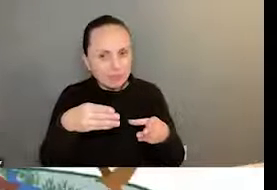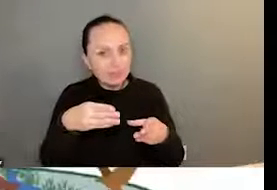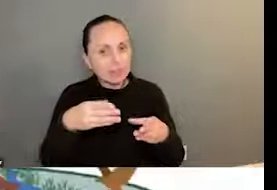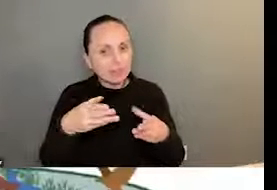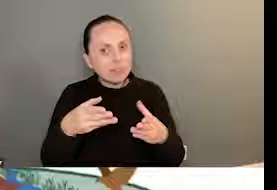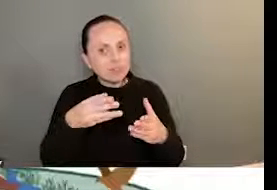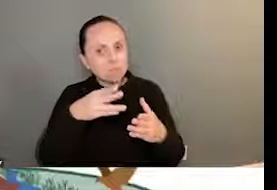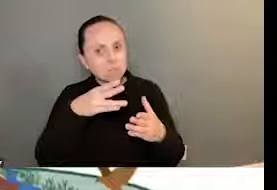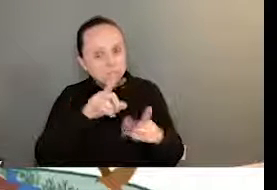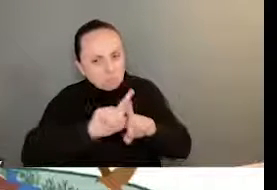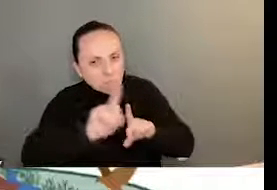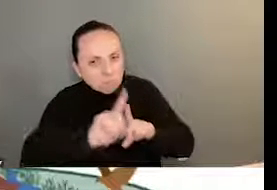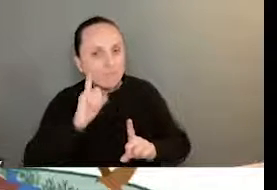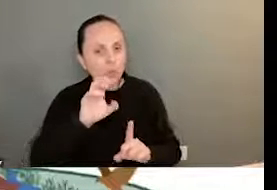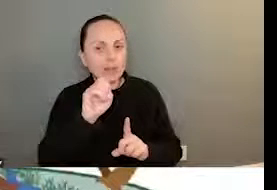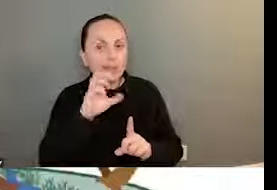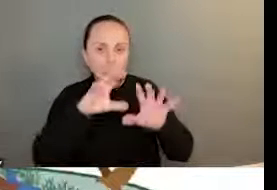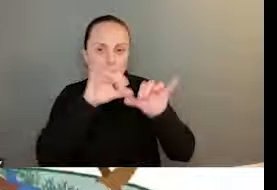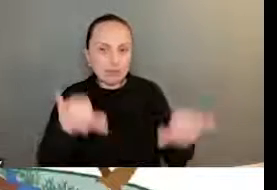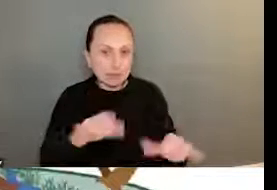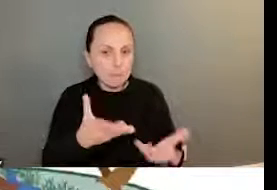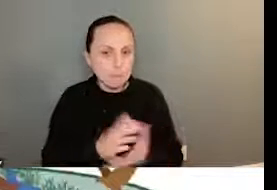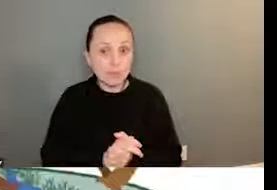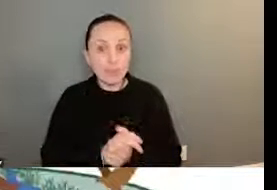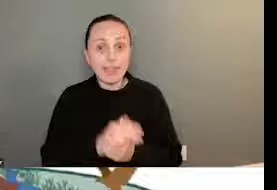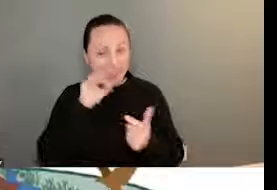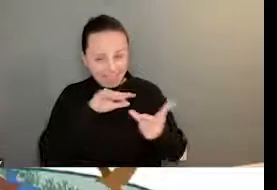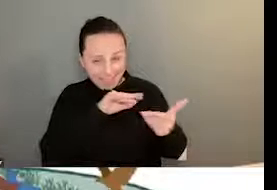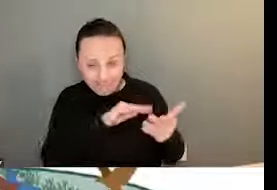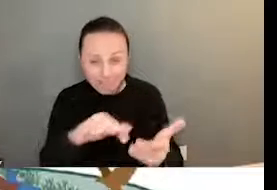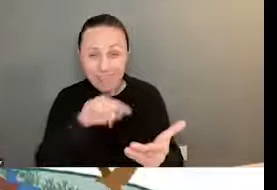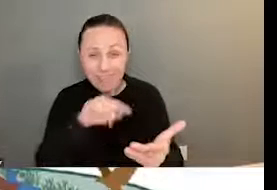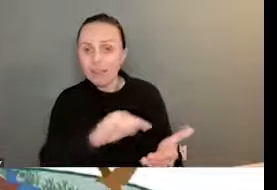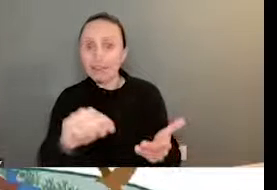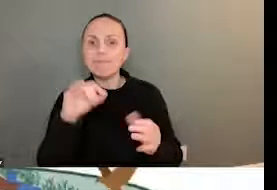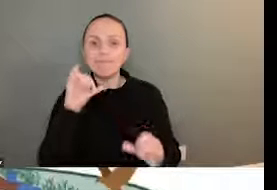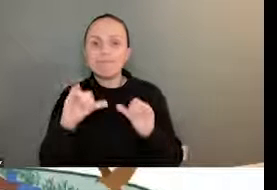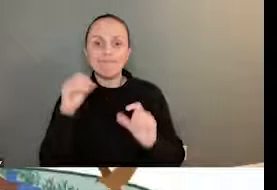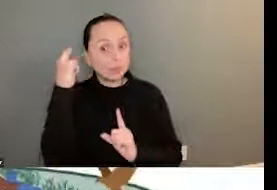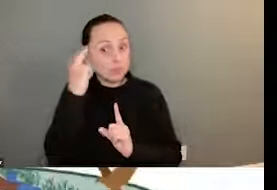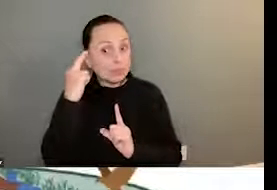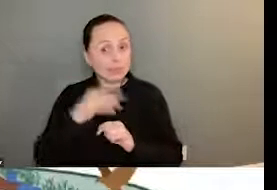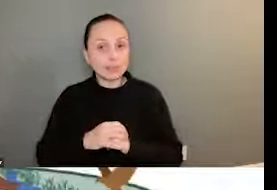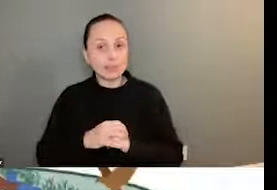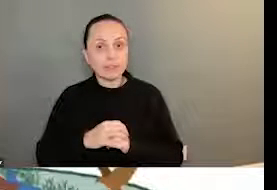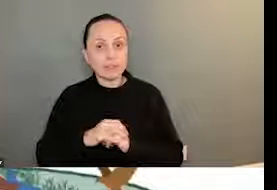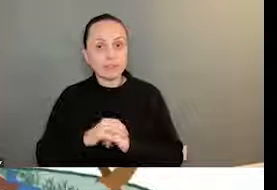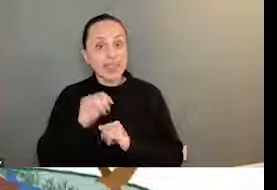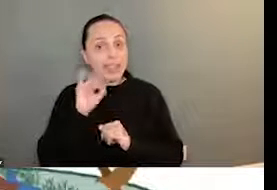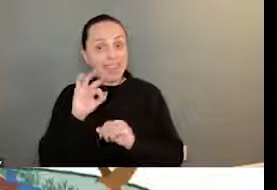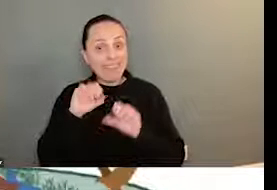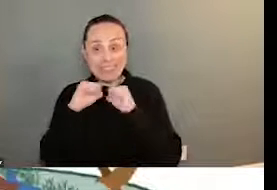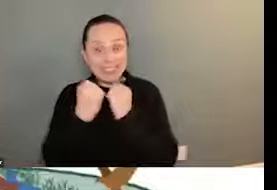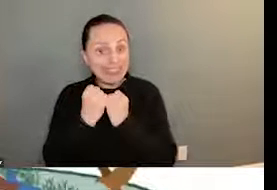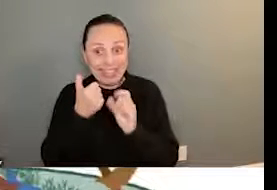tapestry of this ecosystem. And if we do that, then we realize that when society is